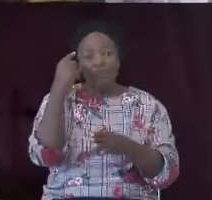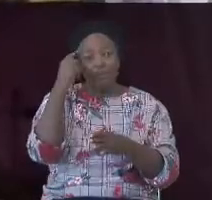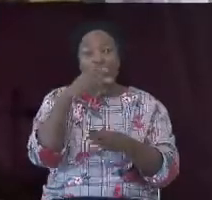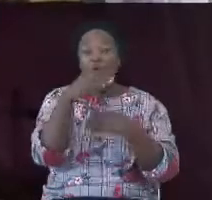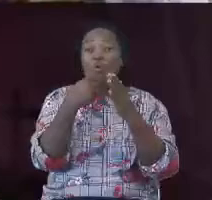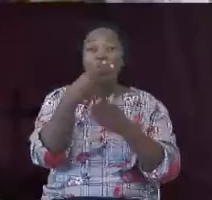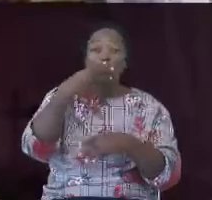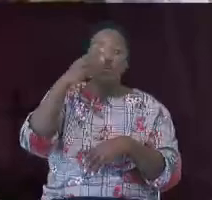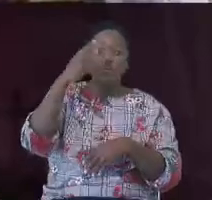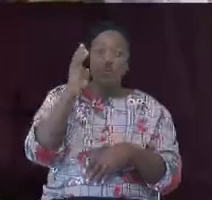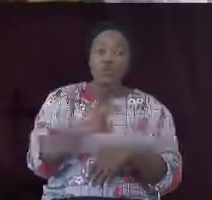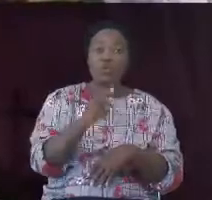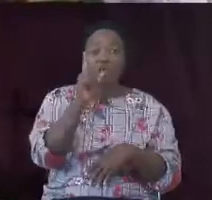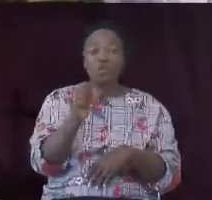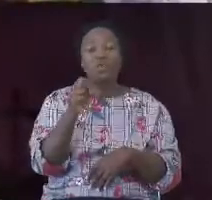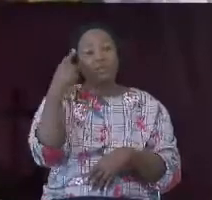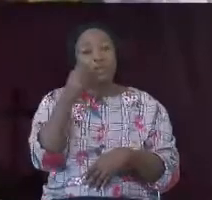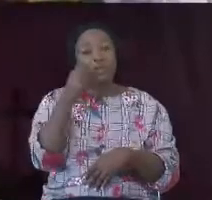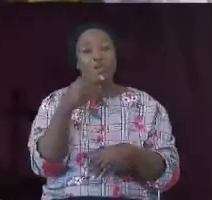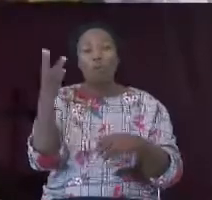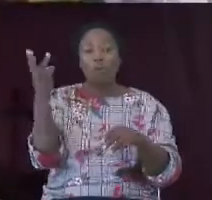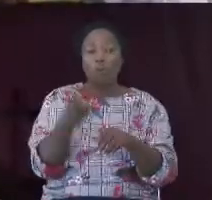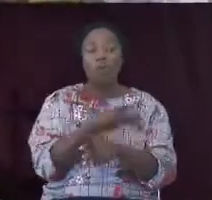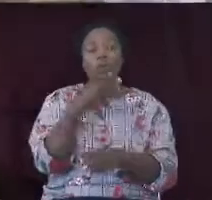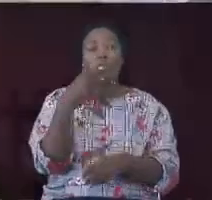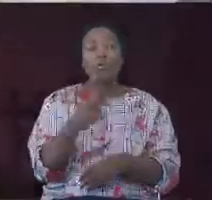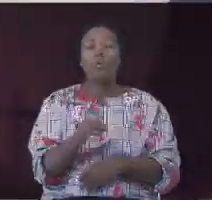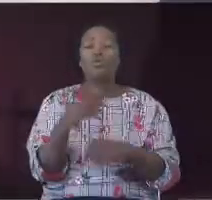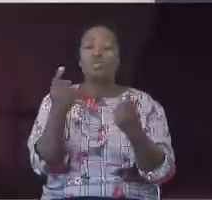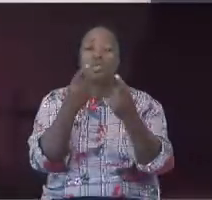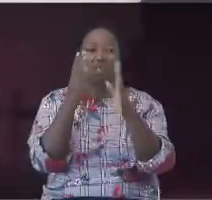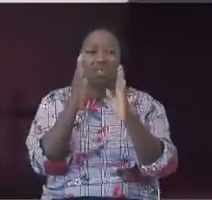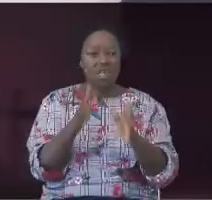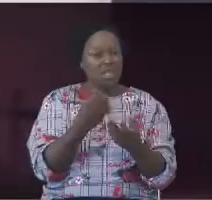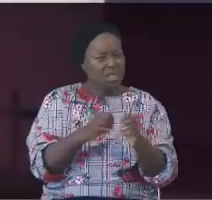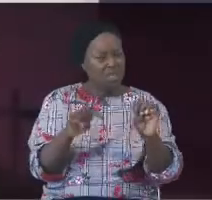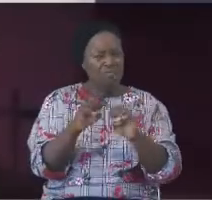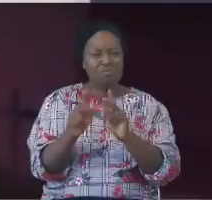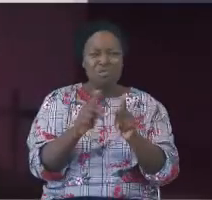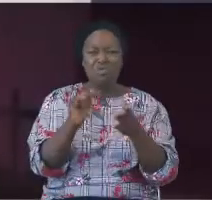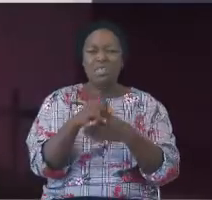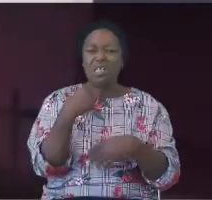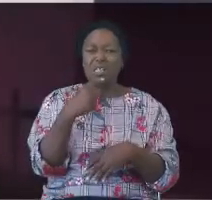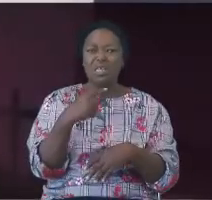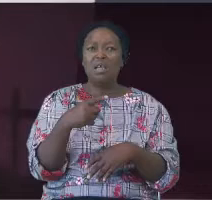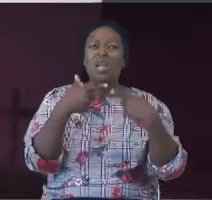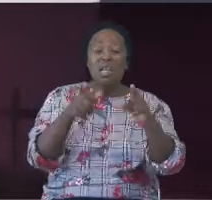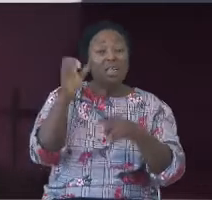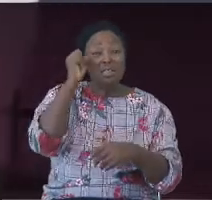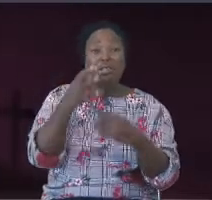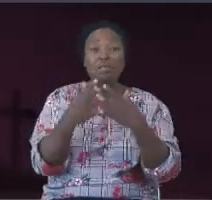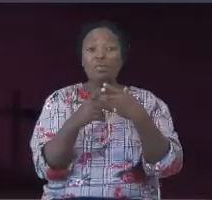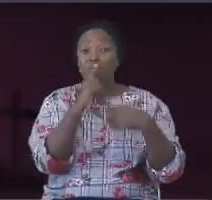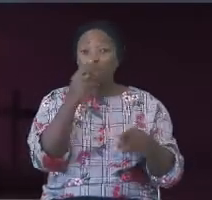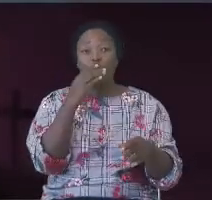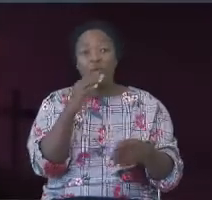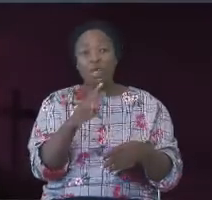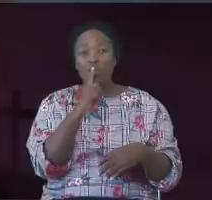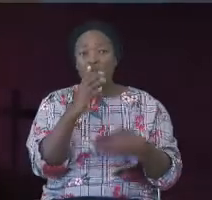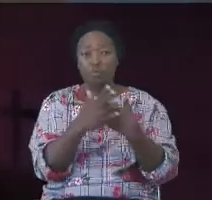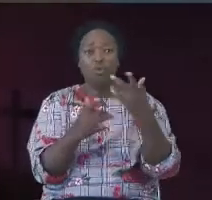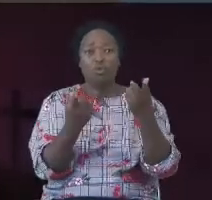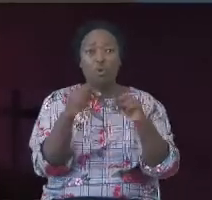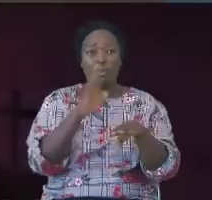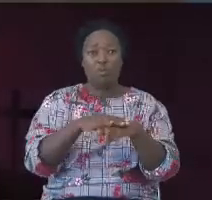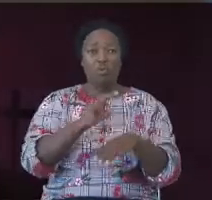supplication for scoffers supplication for the worst of sinners even the people